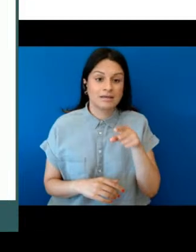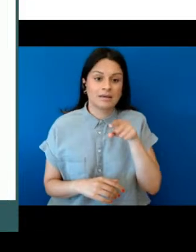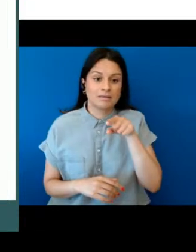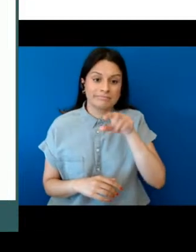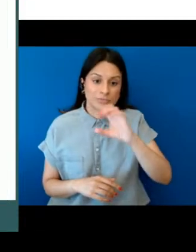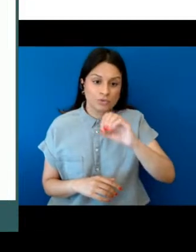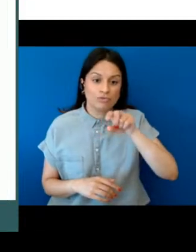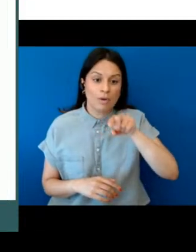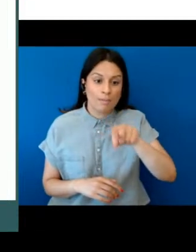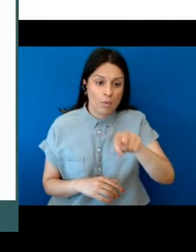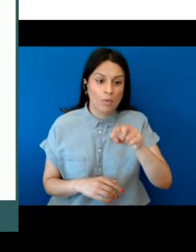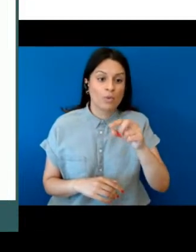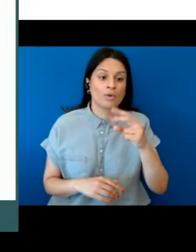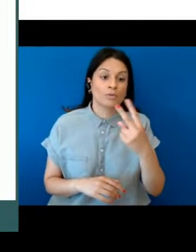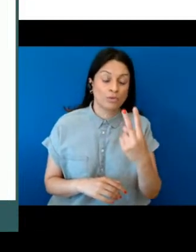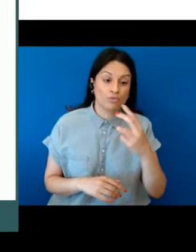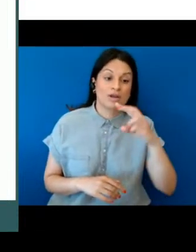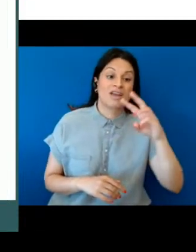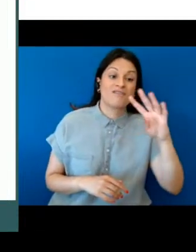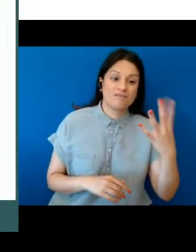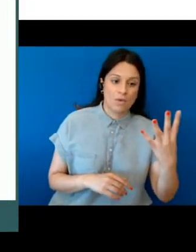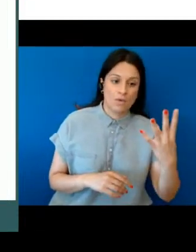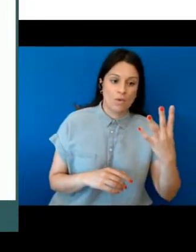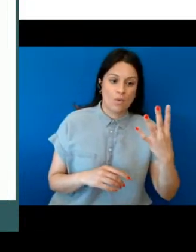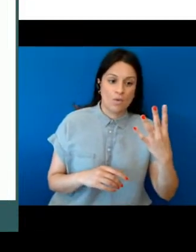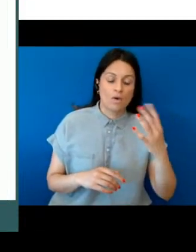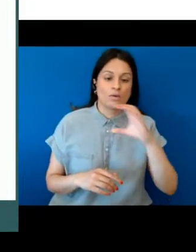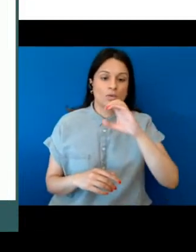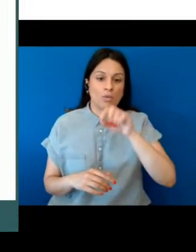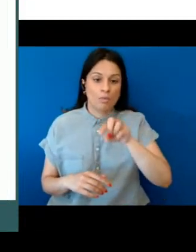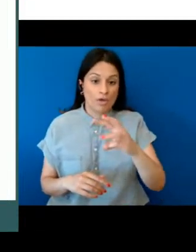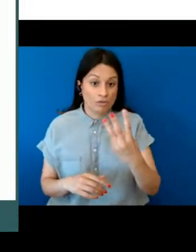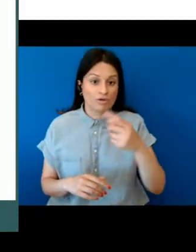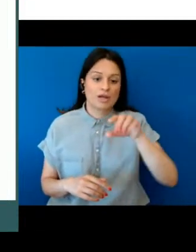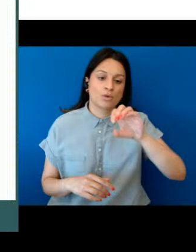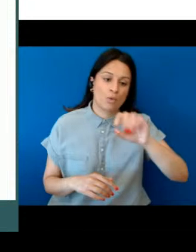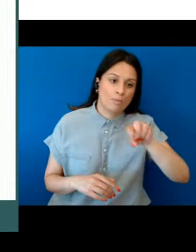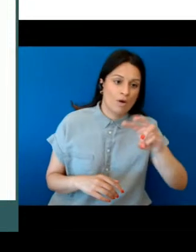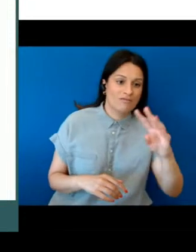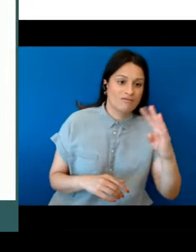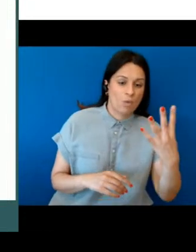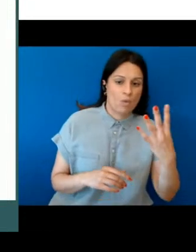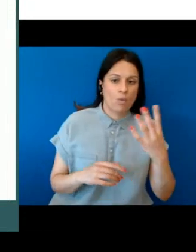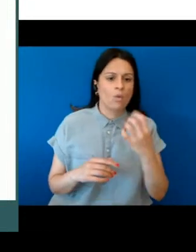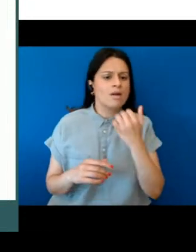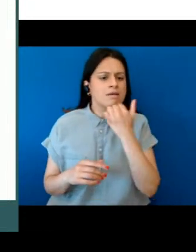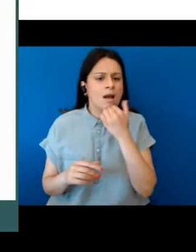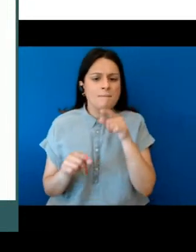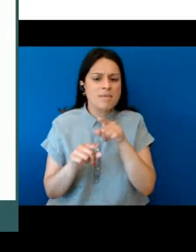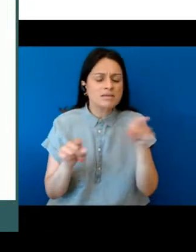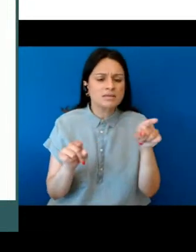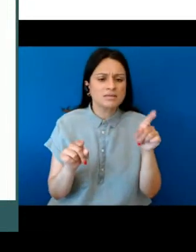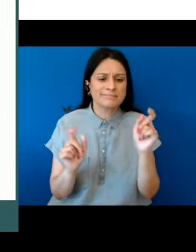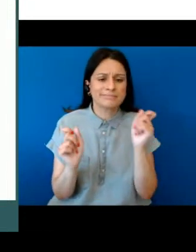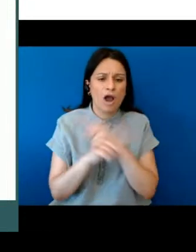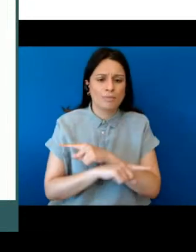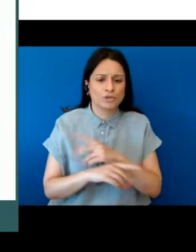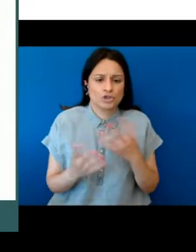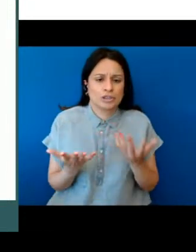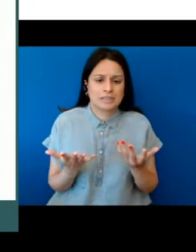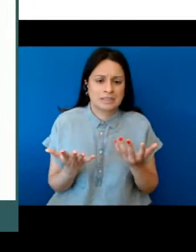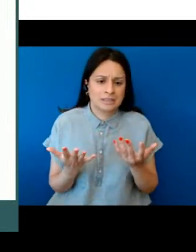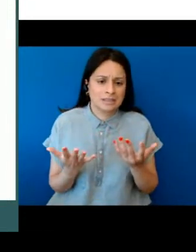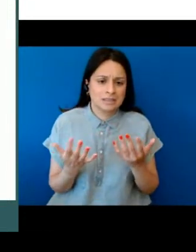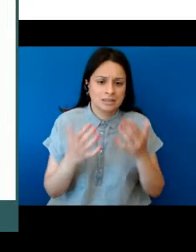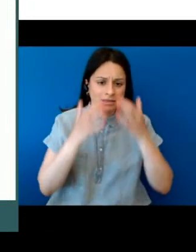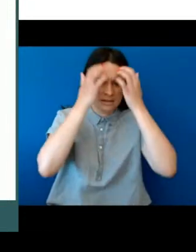different. The units are arbitrary, so you can't add up